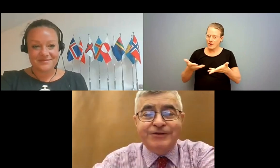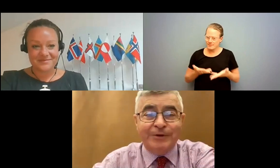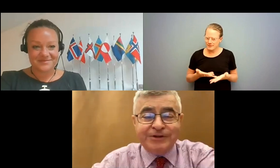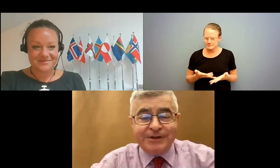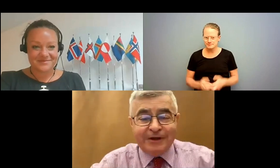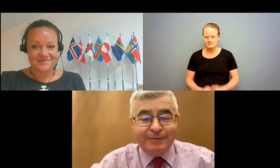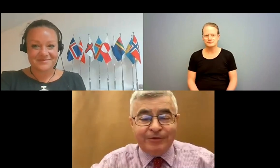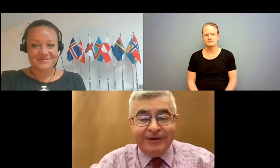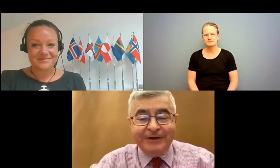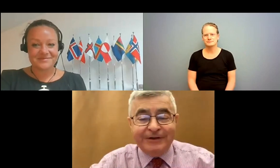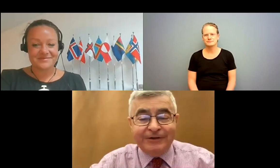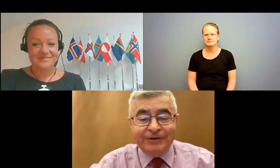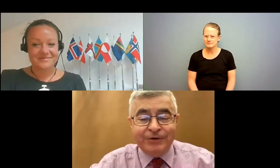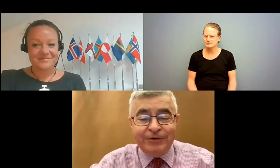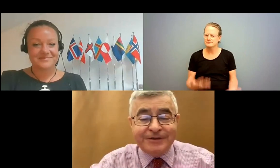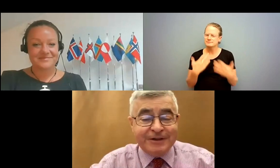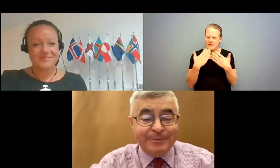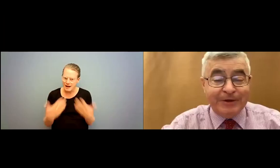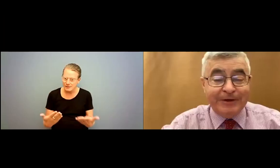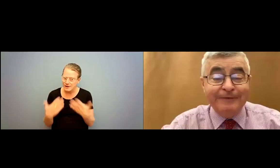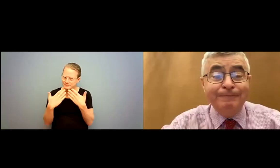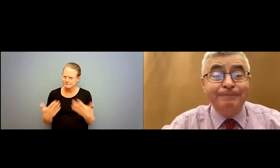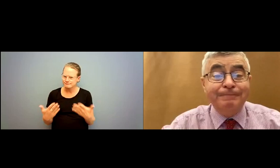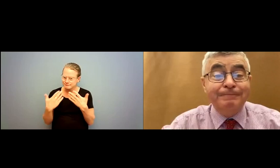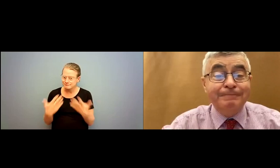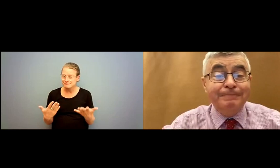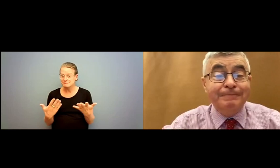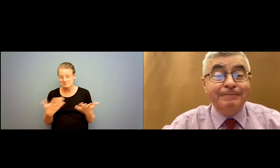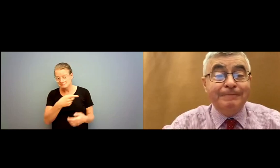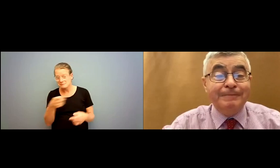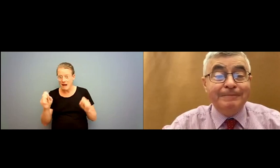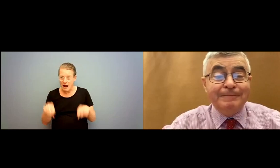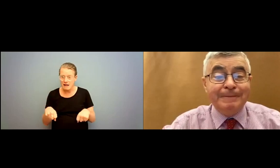Thank you so much, Maria. Can you hear and see me okay?